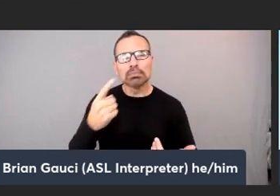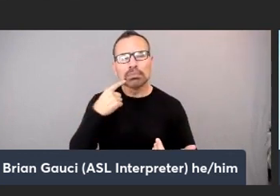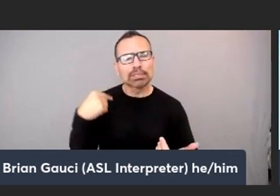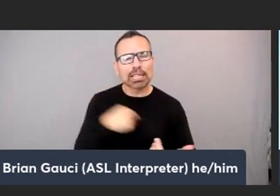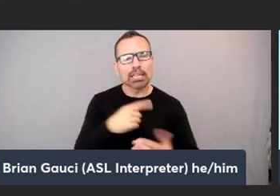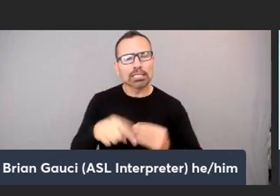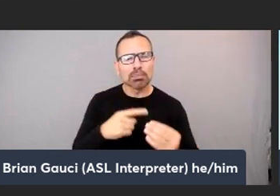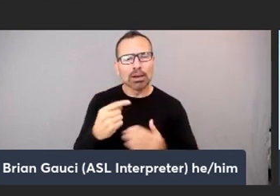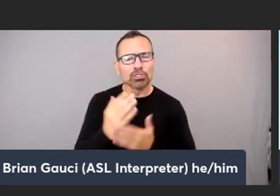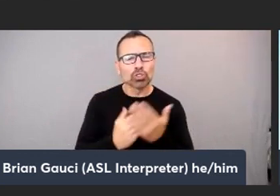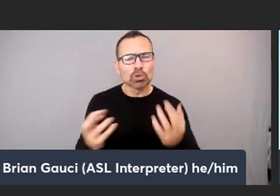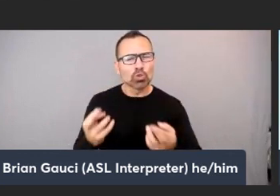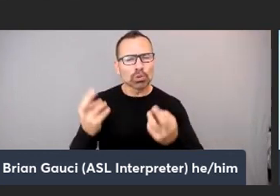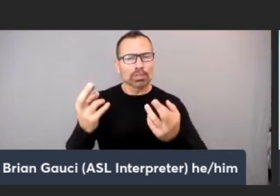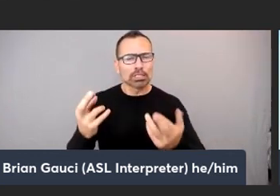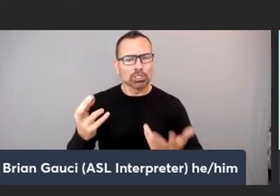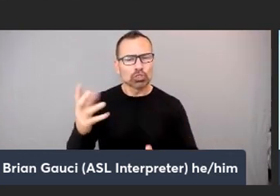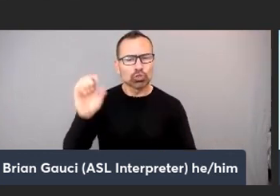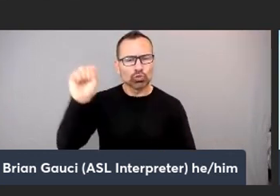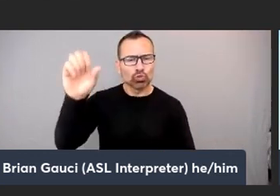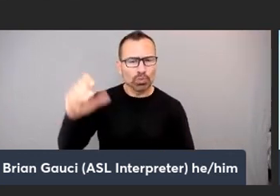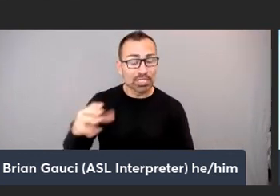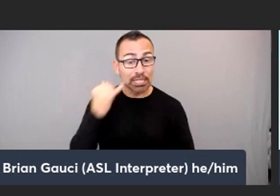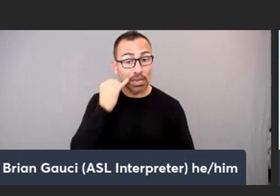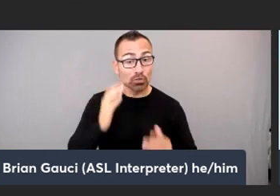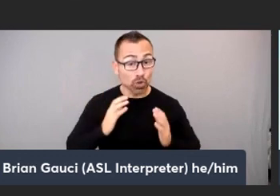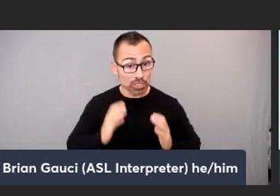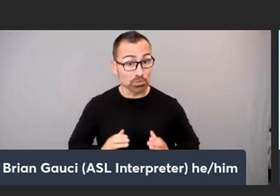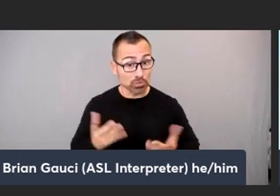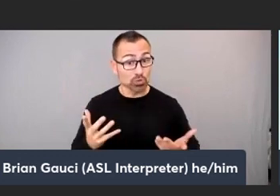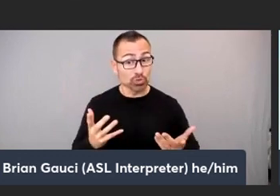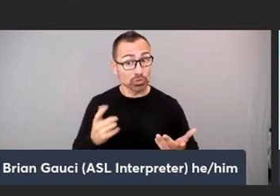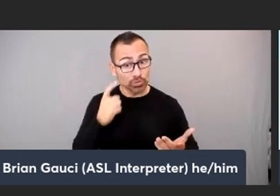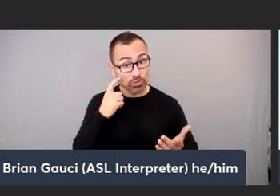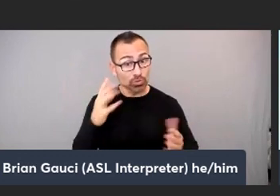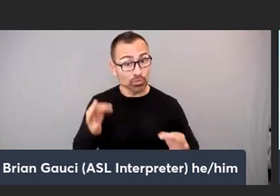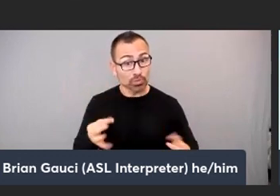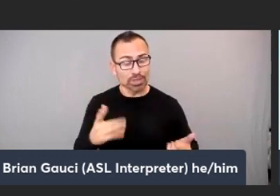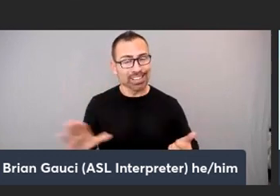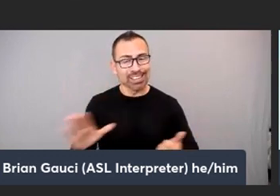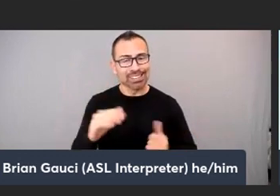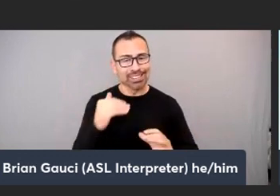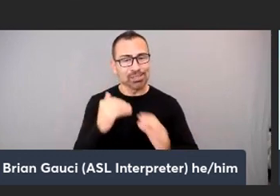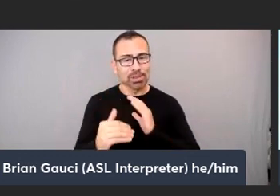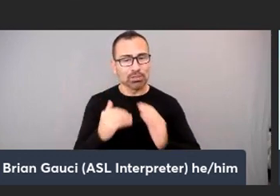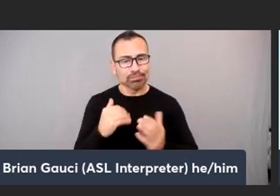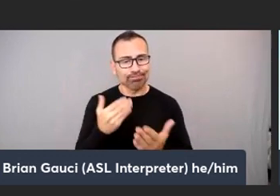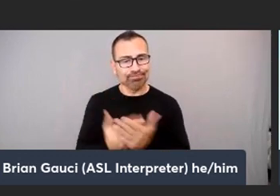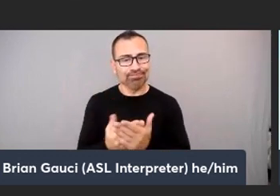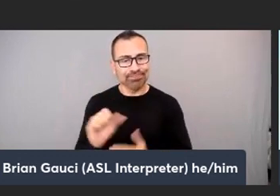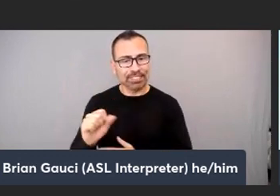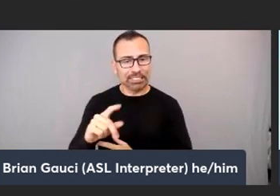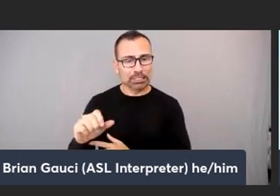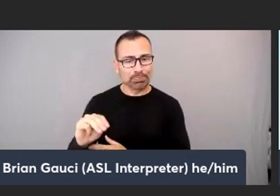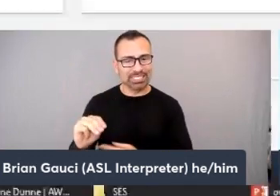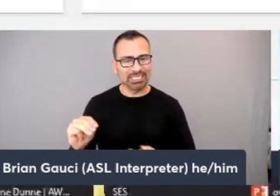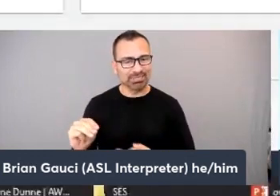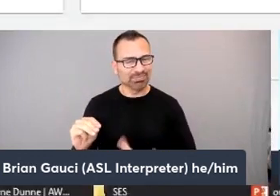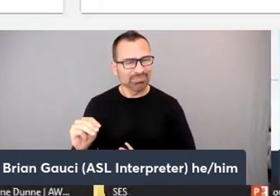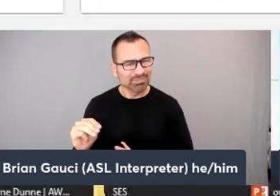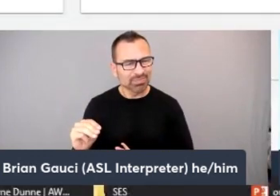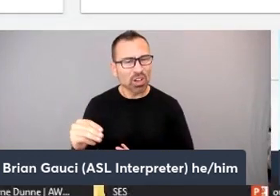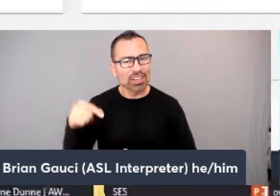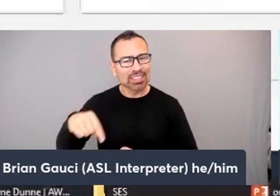you mentioned. If customers are finding that, their emails are getting to spam, what does this recommendation engine tell you to think